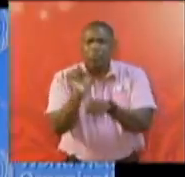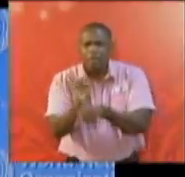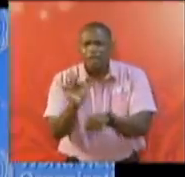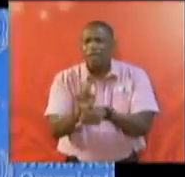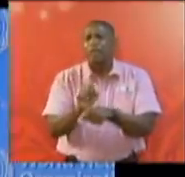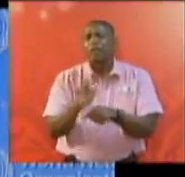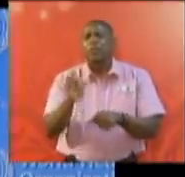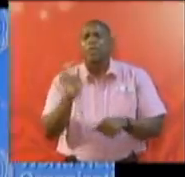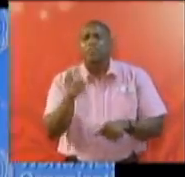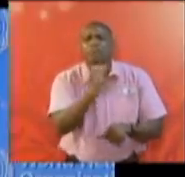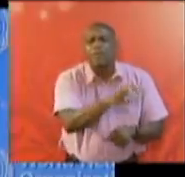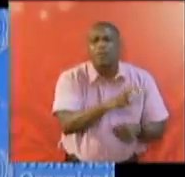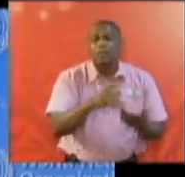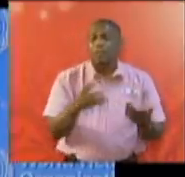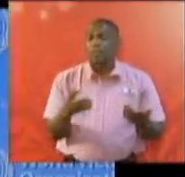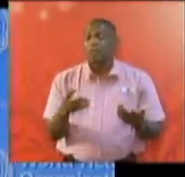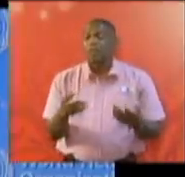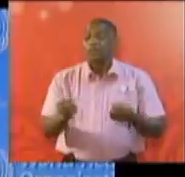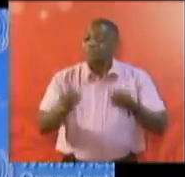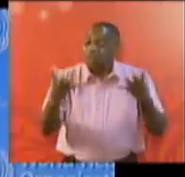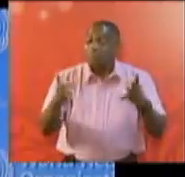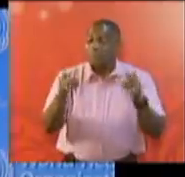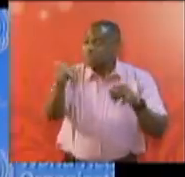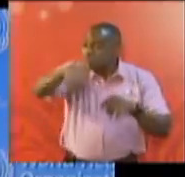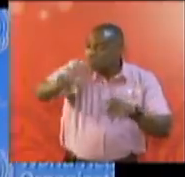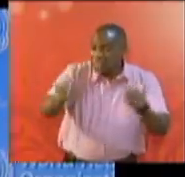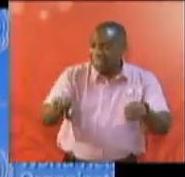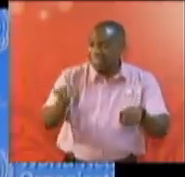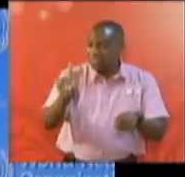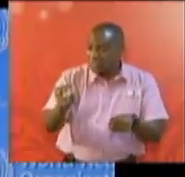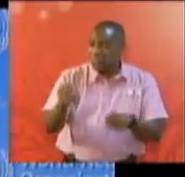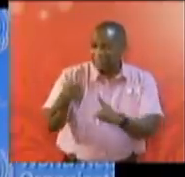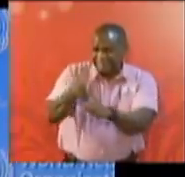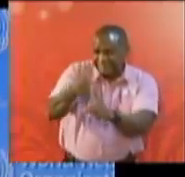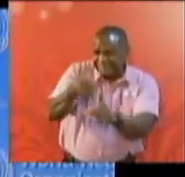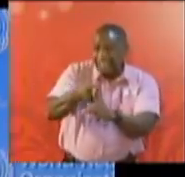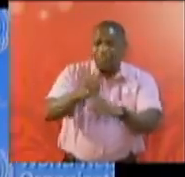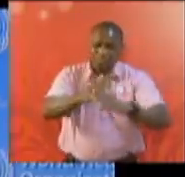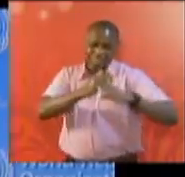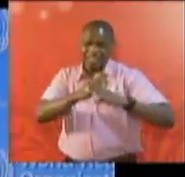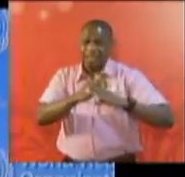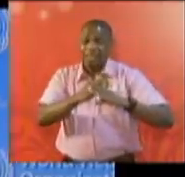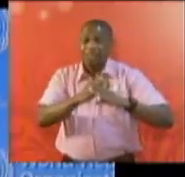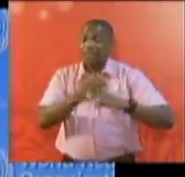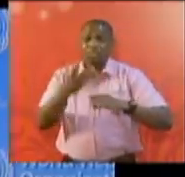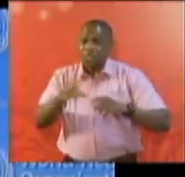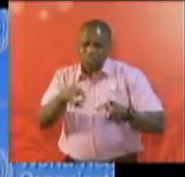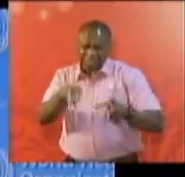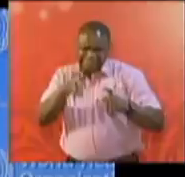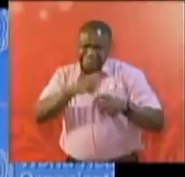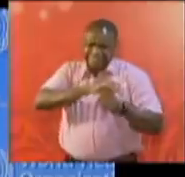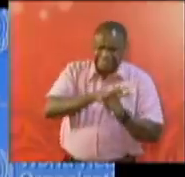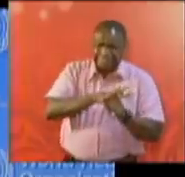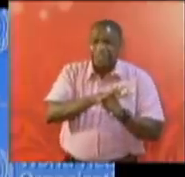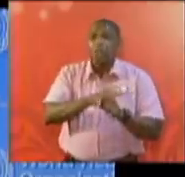of this is important. There's so much that you can do yourself to protect yourself from getting infected and to prevent yourself from passing